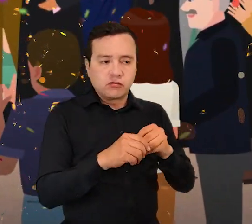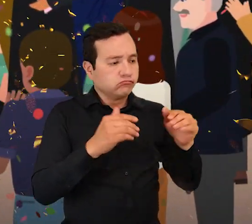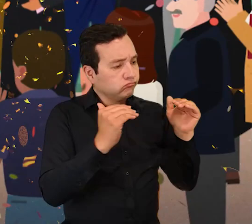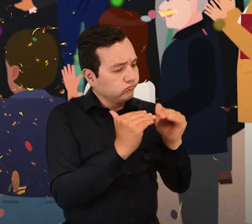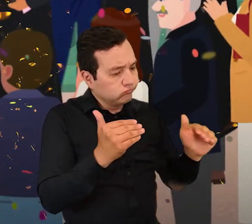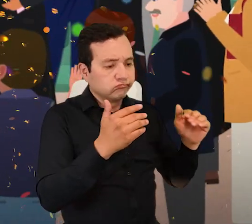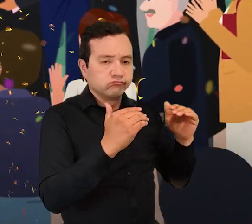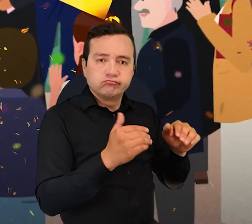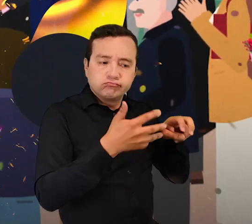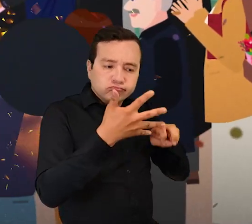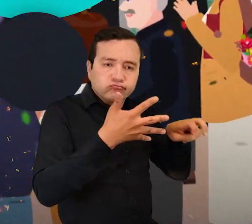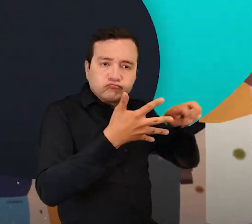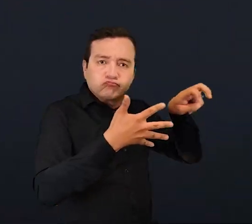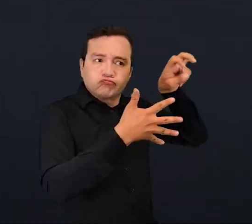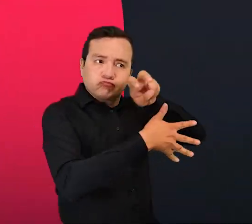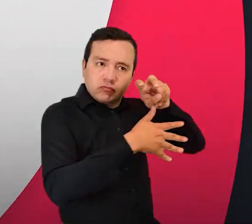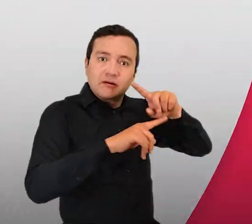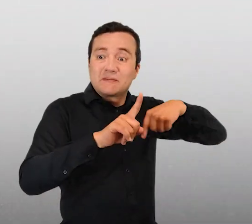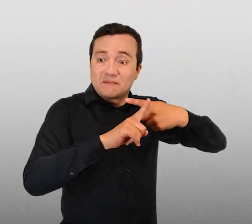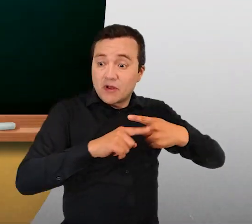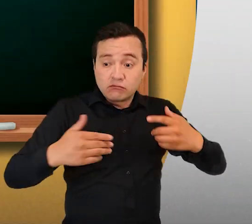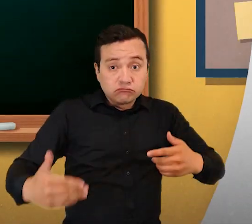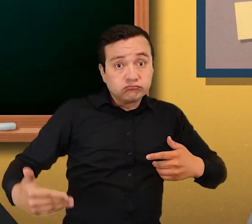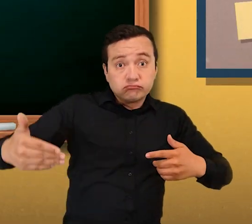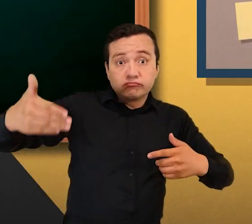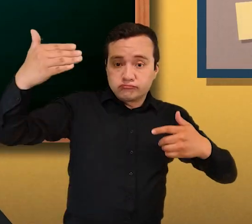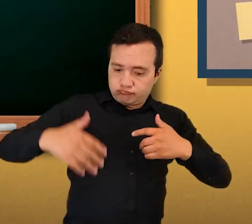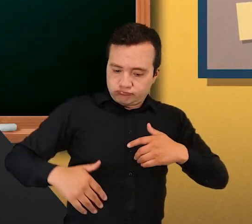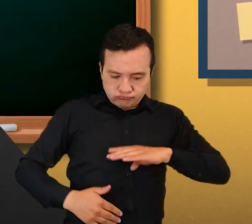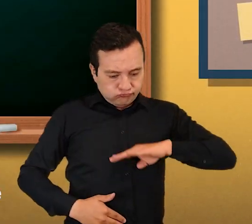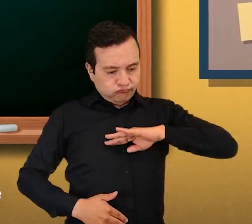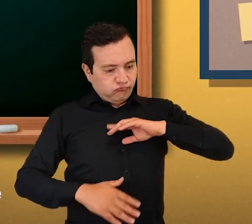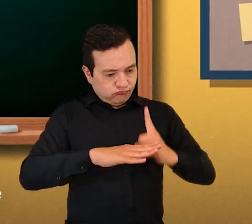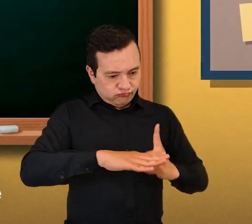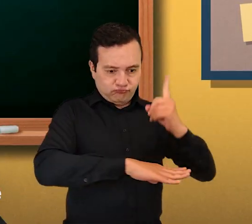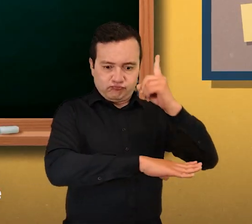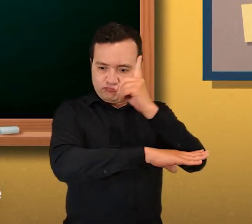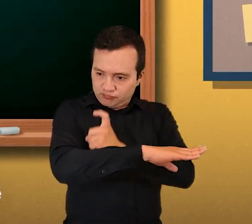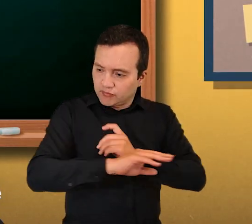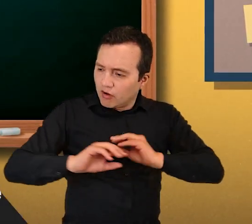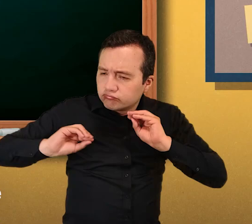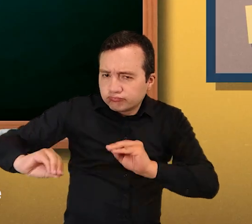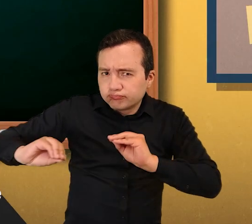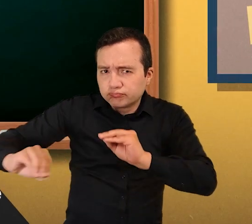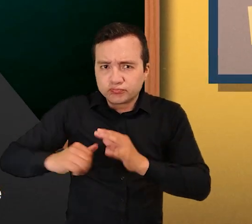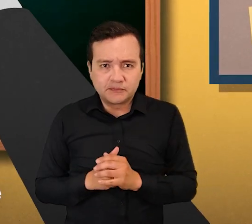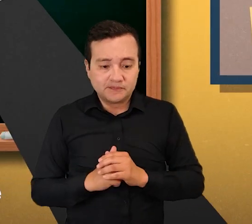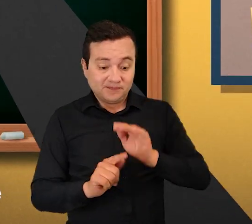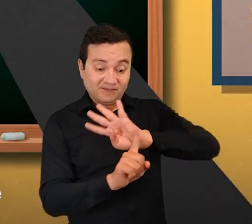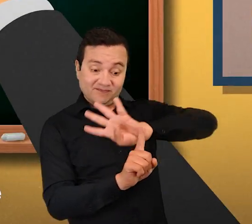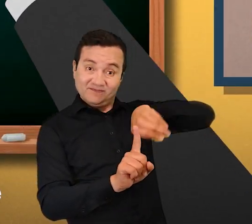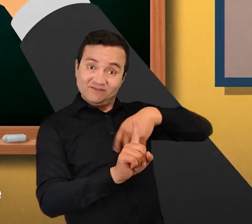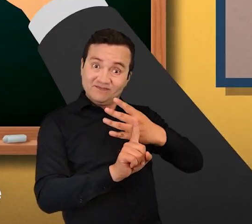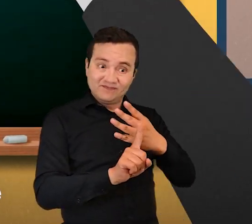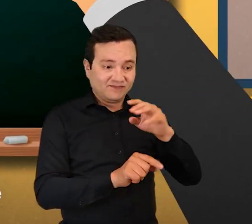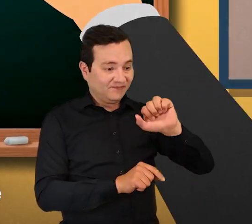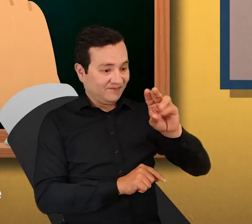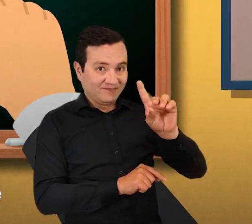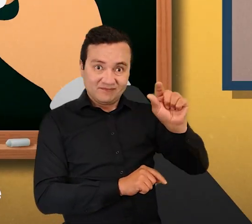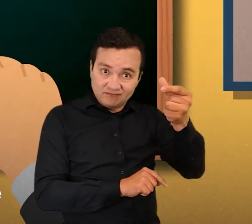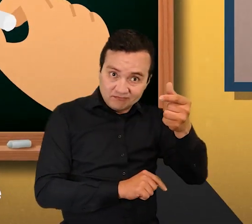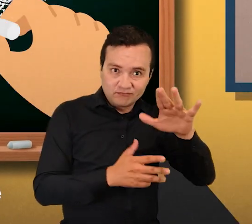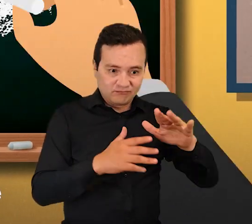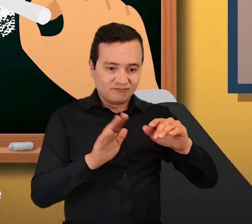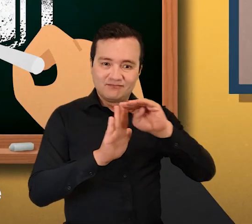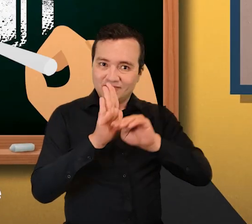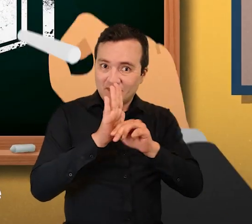lifelong learning. The United Nations 2030 Agenda on Sustainable Development establishes the goal